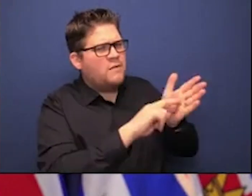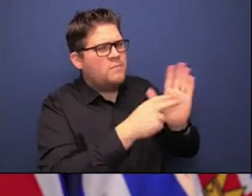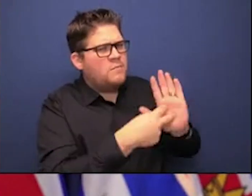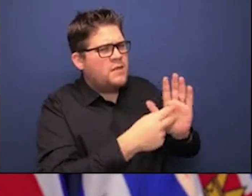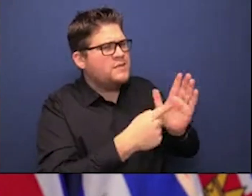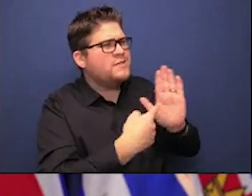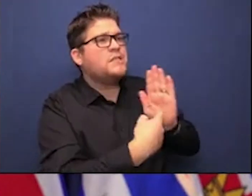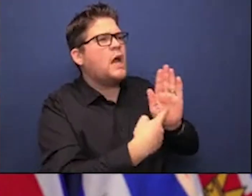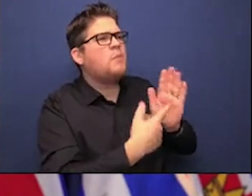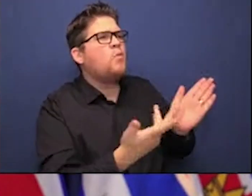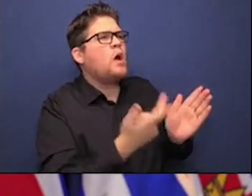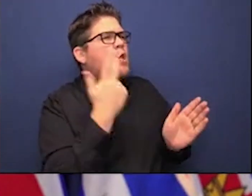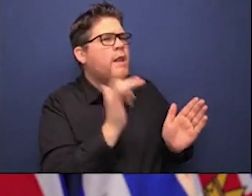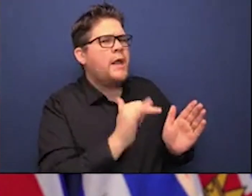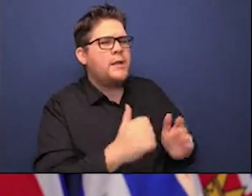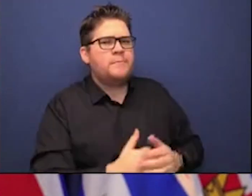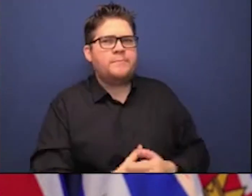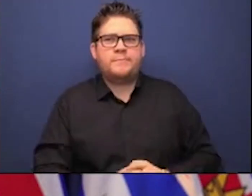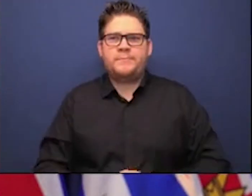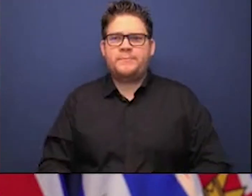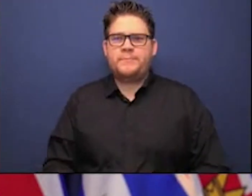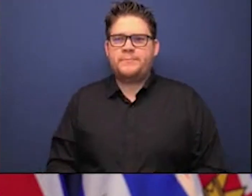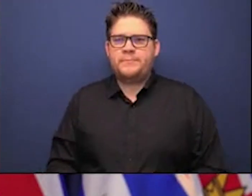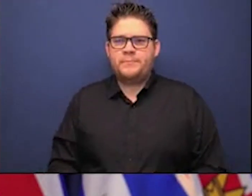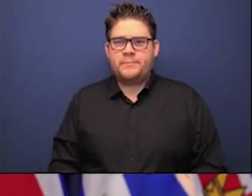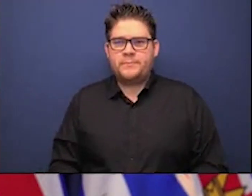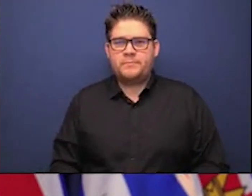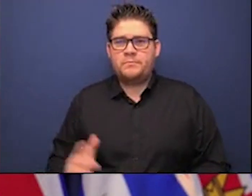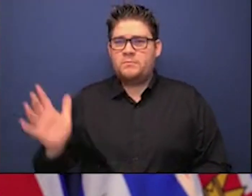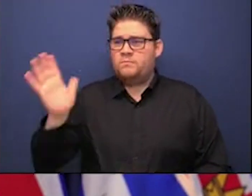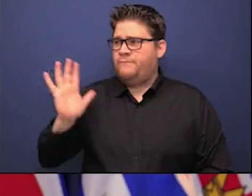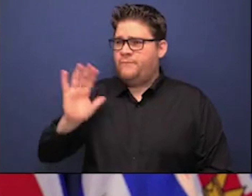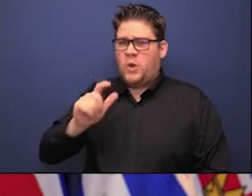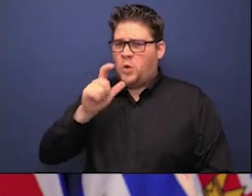will now have to wear a mask when they didn't before?